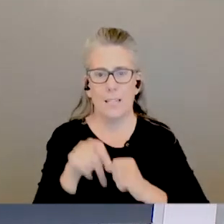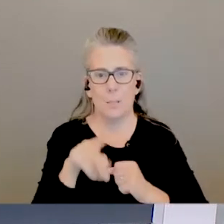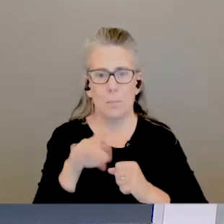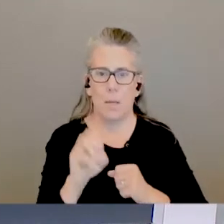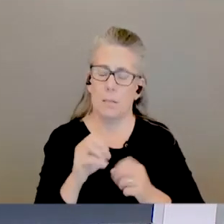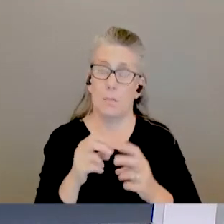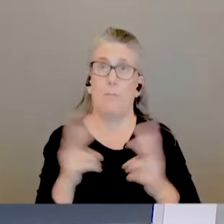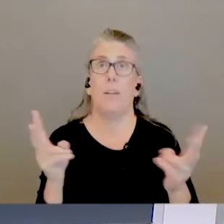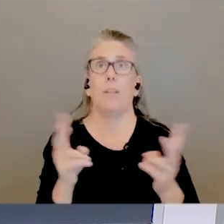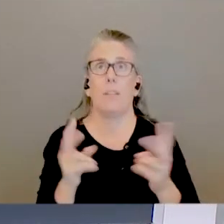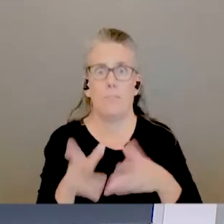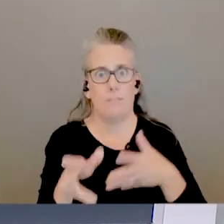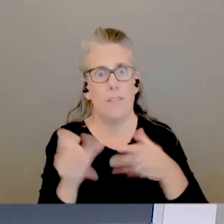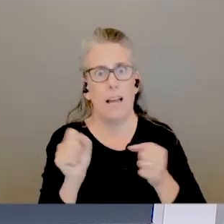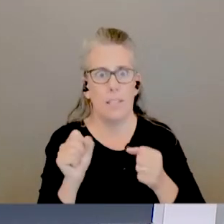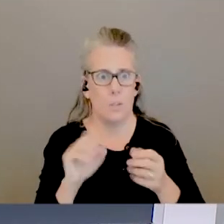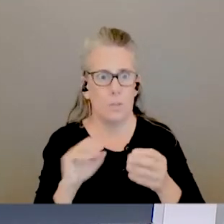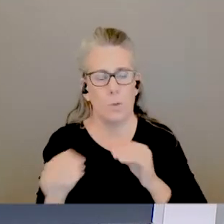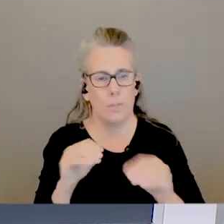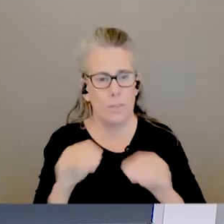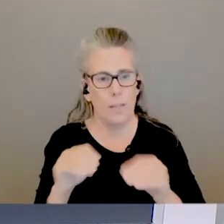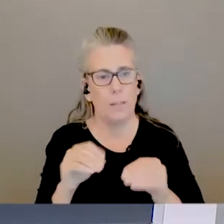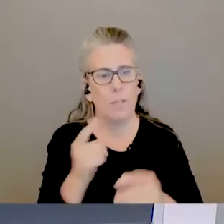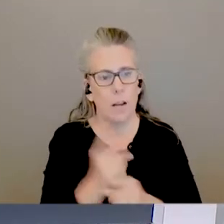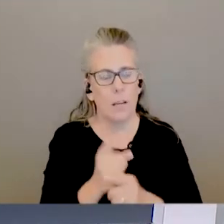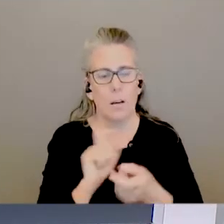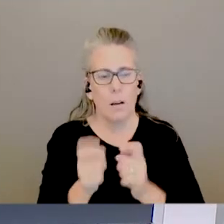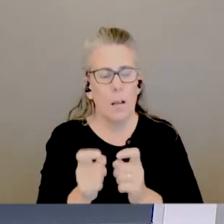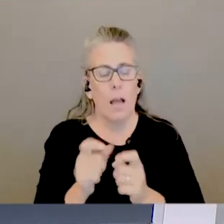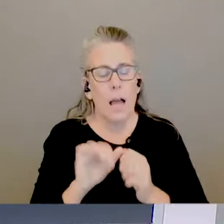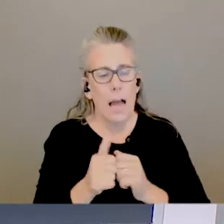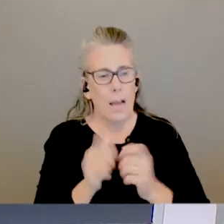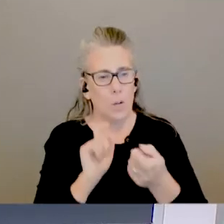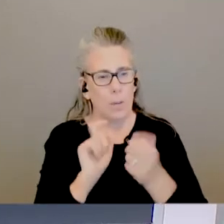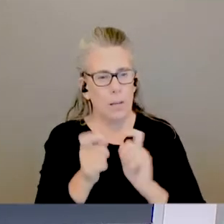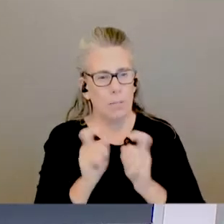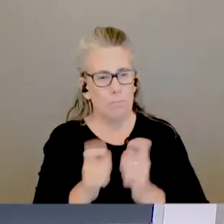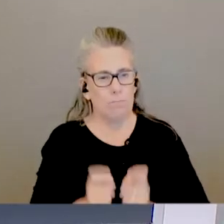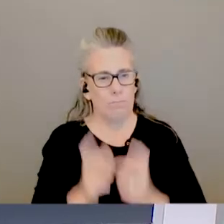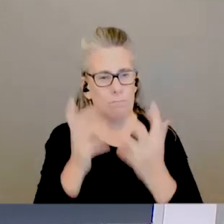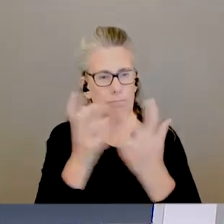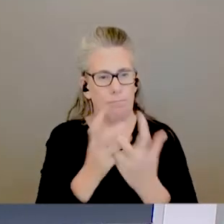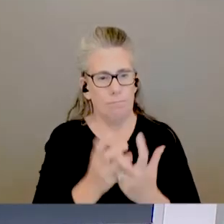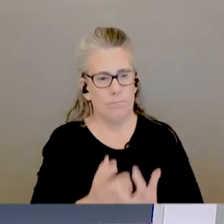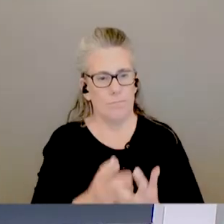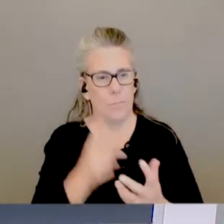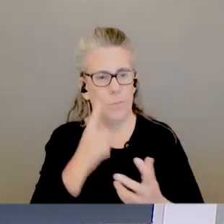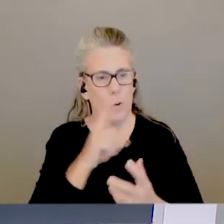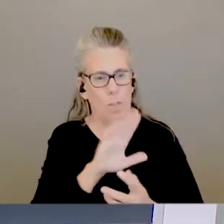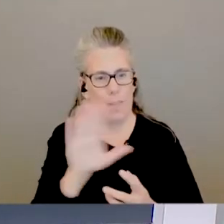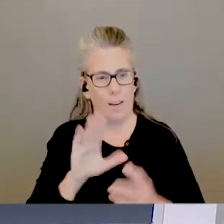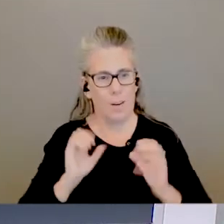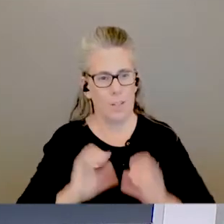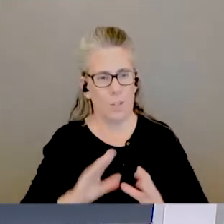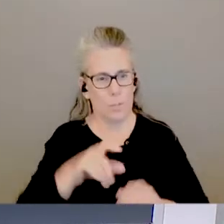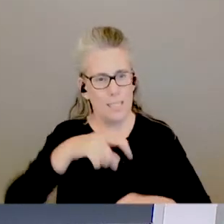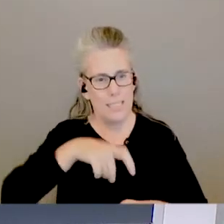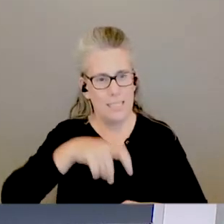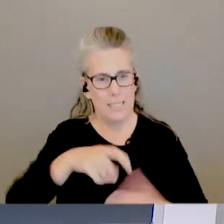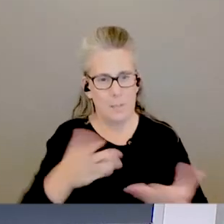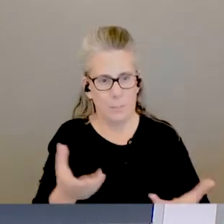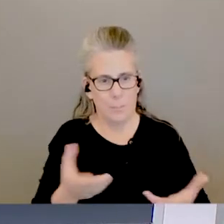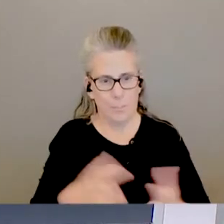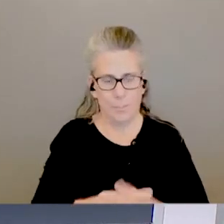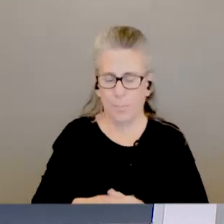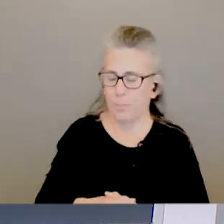that, how we've worked with our customers to kind of custom tailor the system to their needs? Yeah. I mean, like the